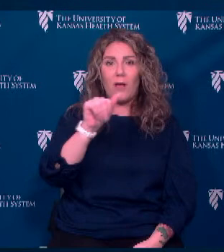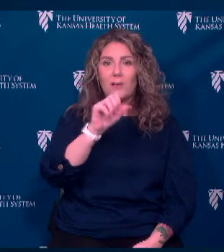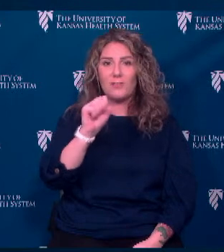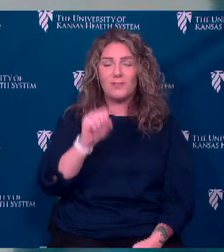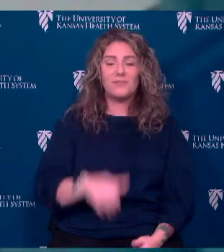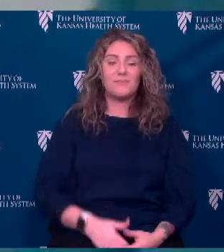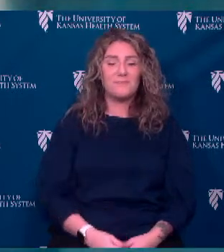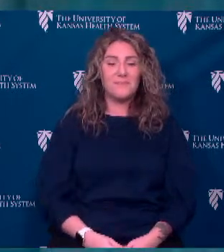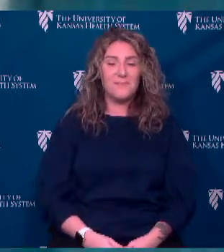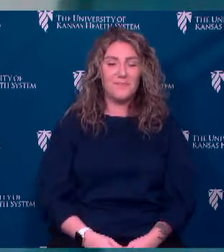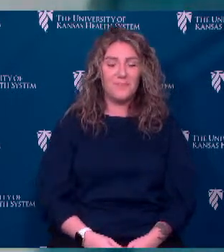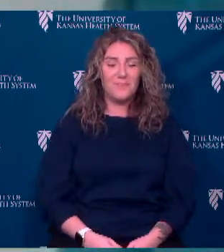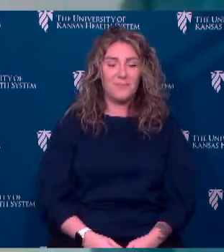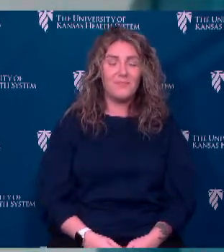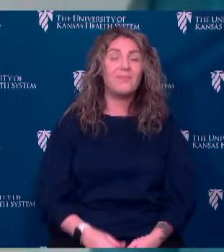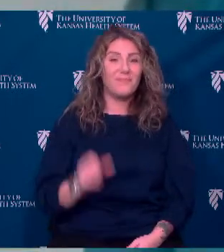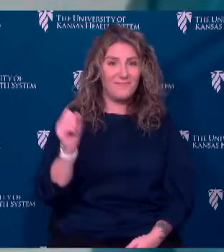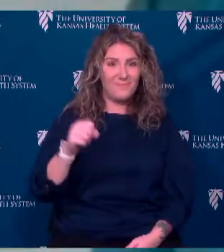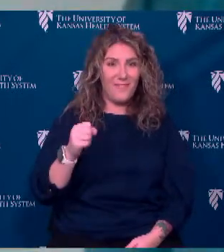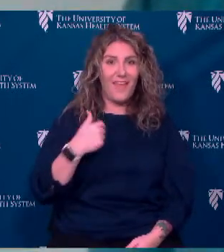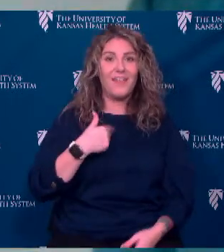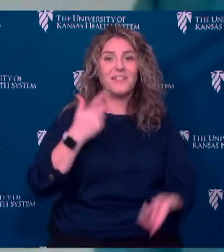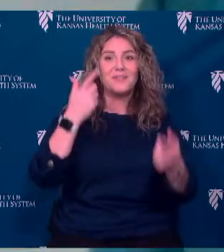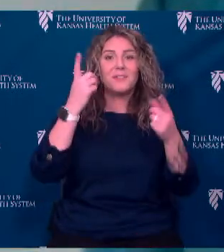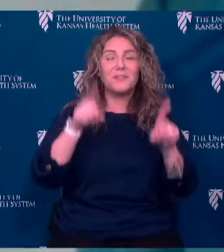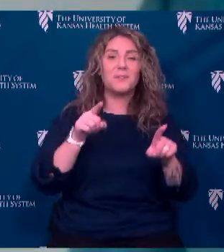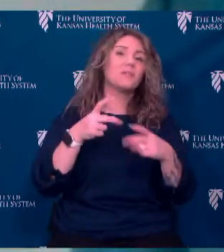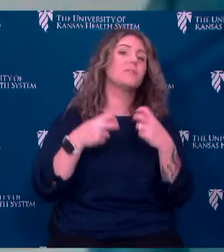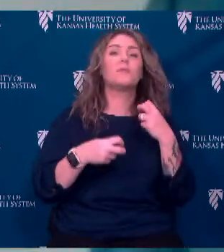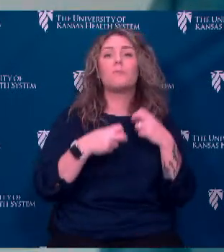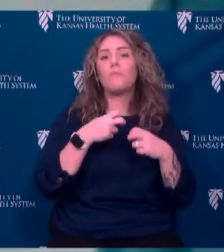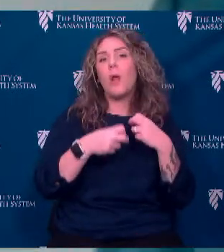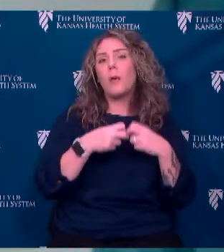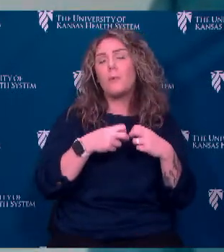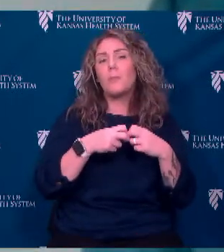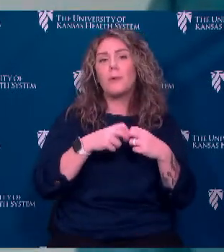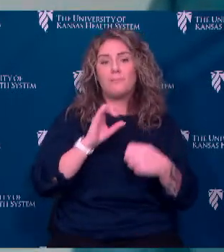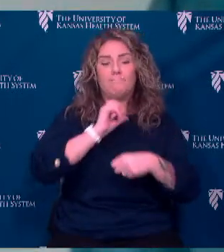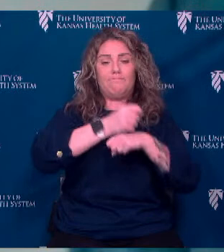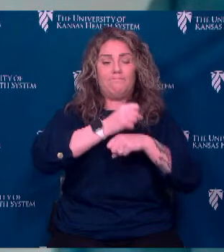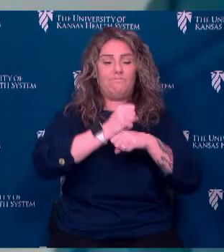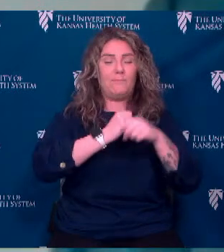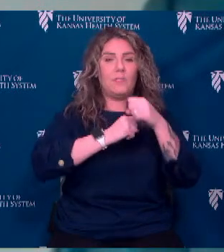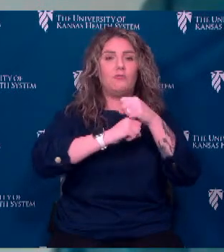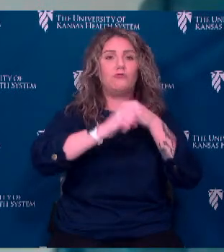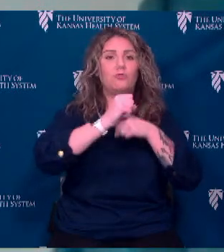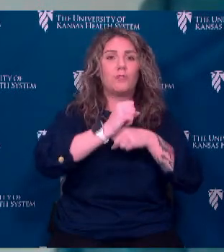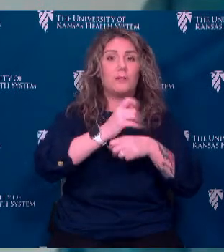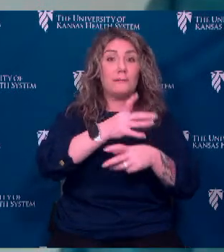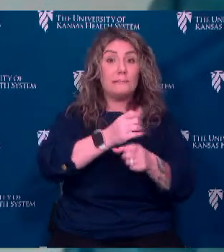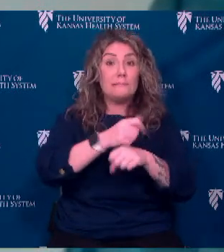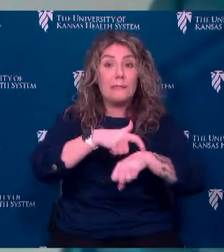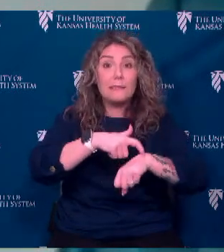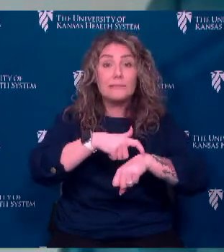Yeah, I agree. I think this is a problem of building infrastructure takes time. So to say